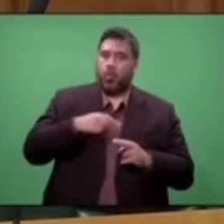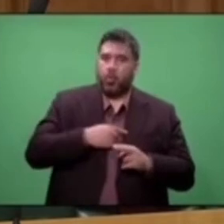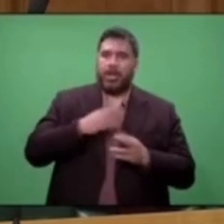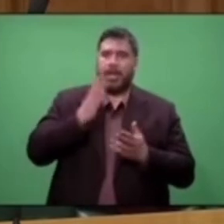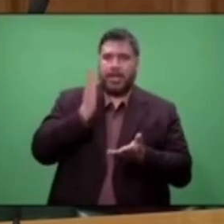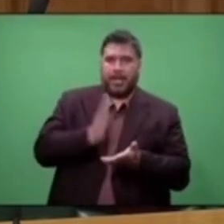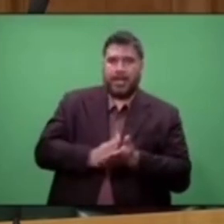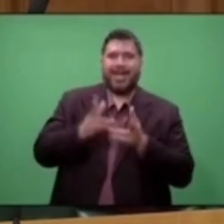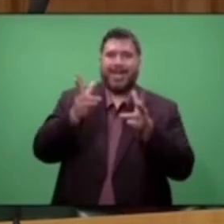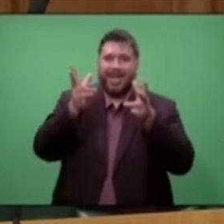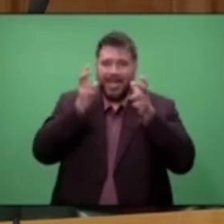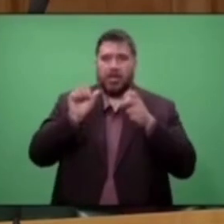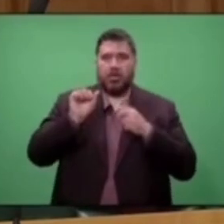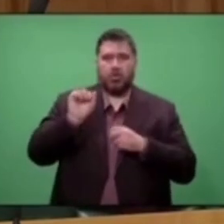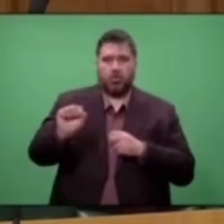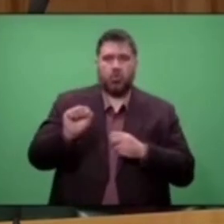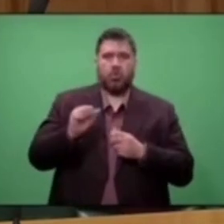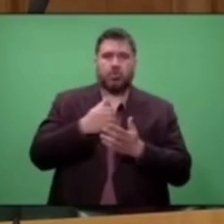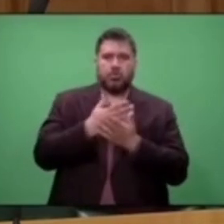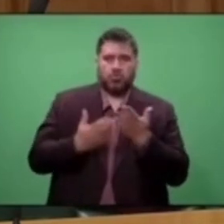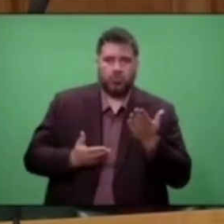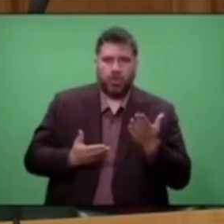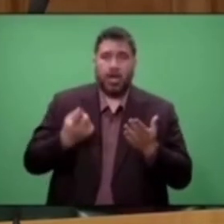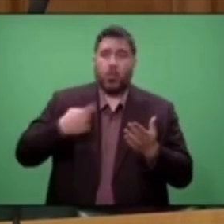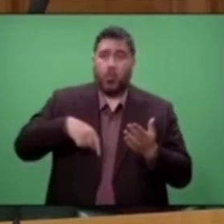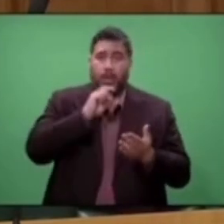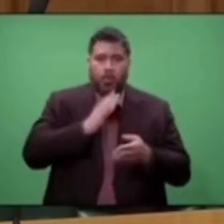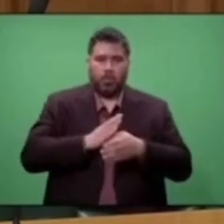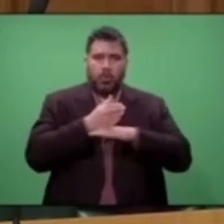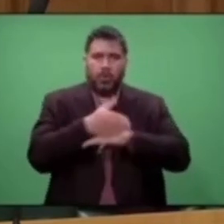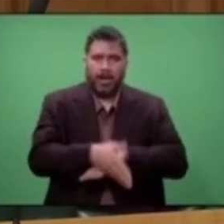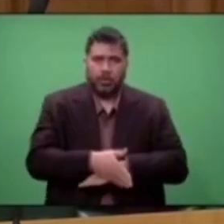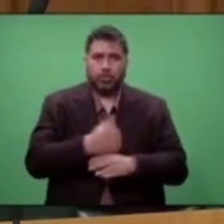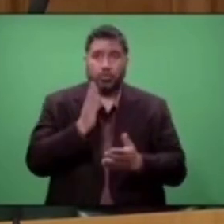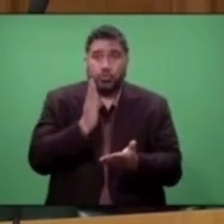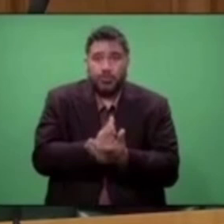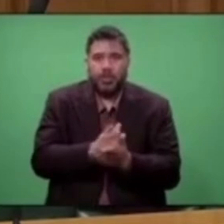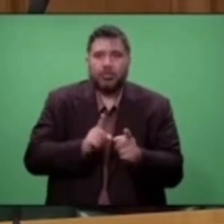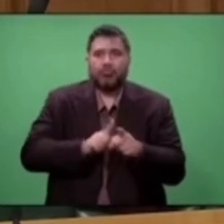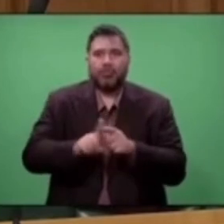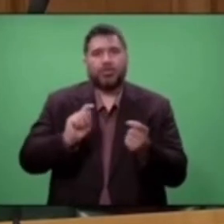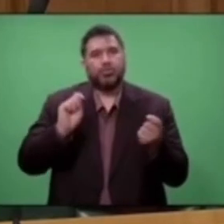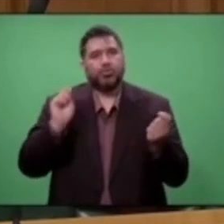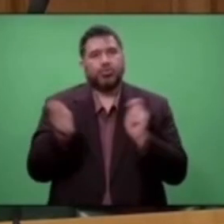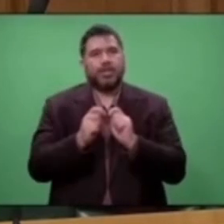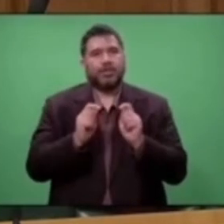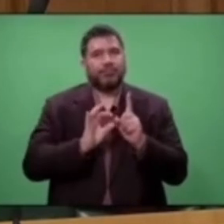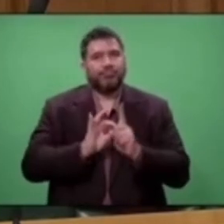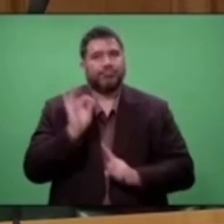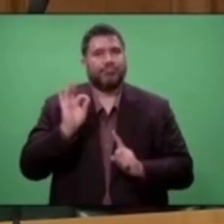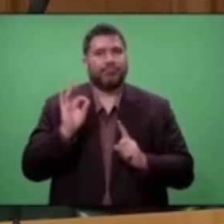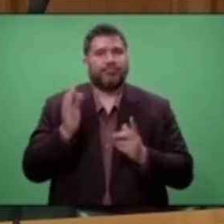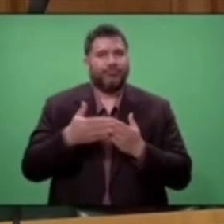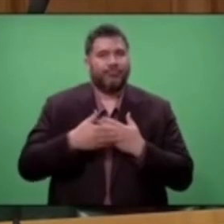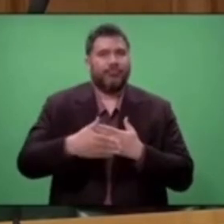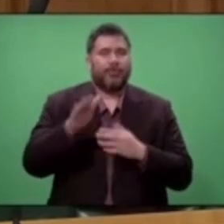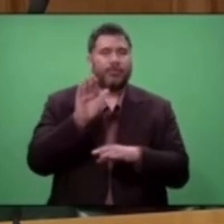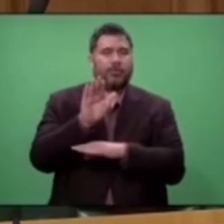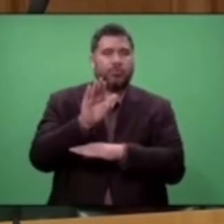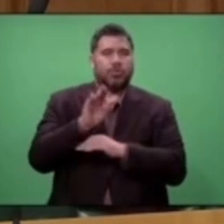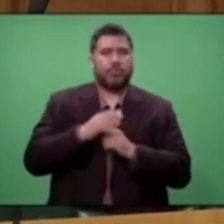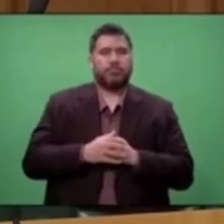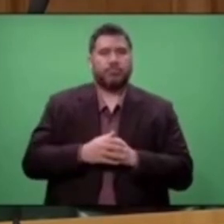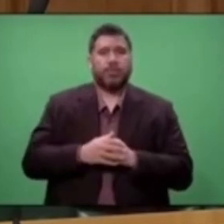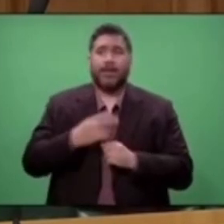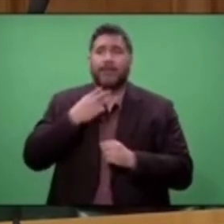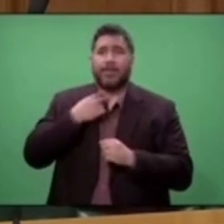will contribute to meaningful change. And in closing, to all the victims, living and